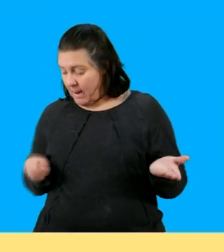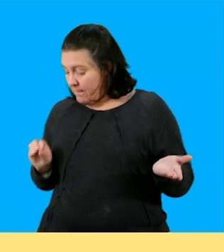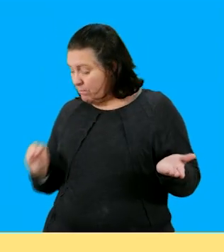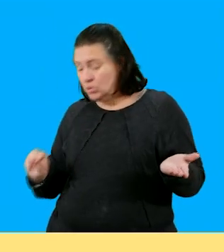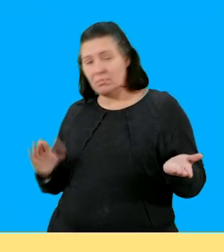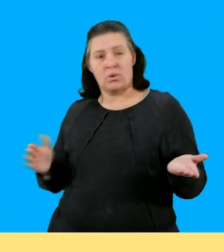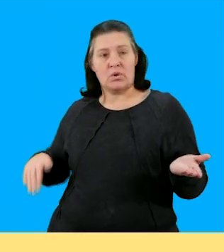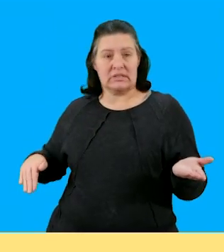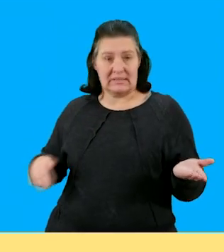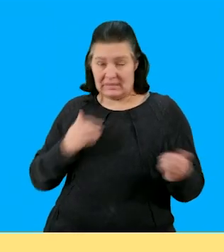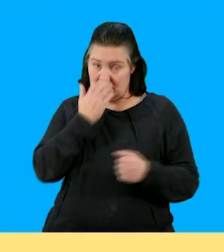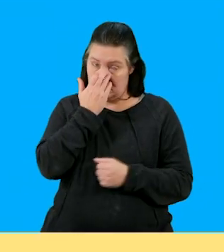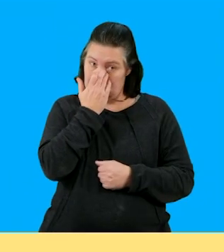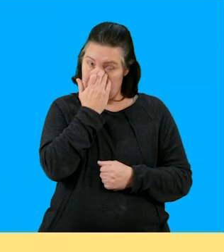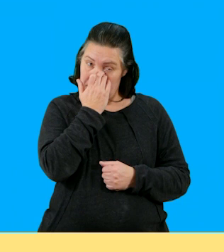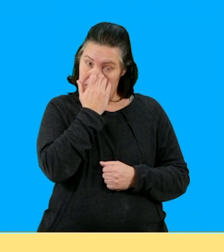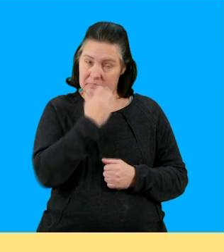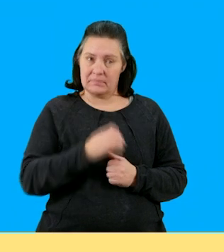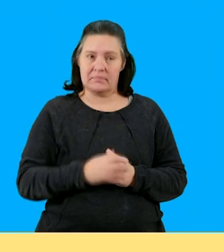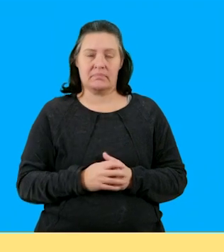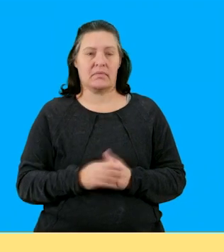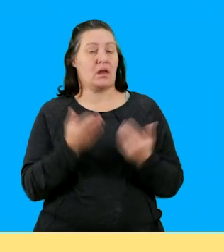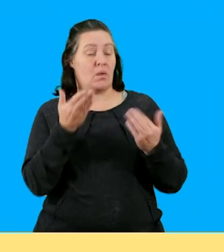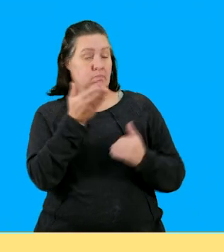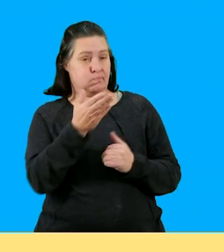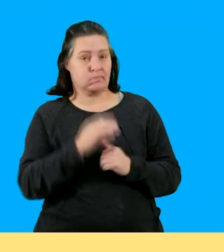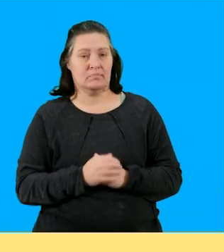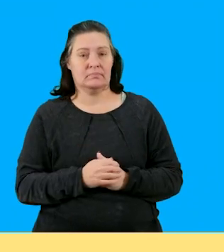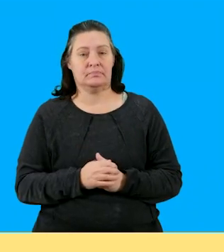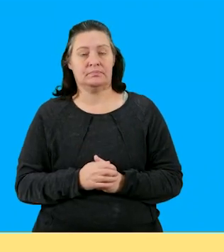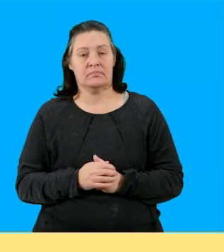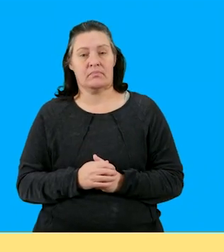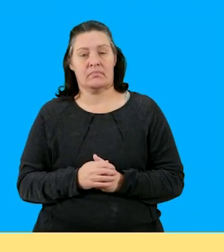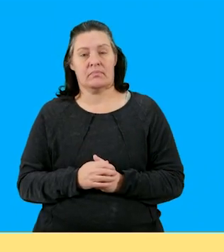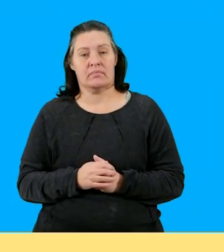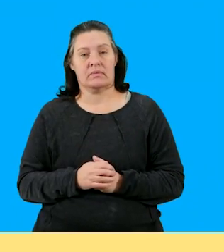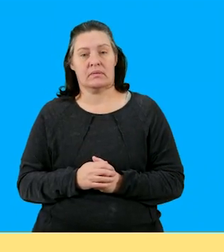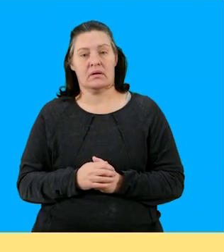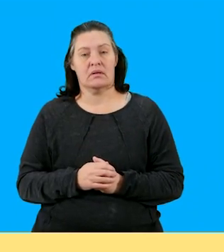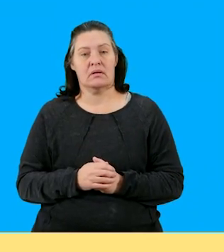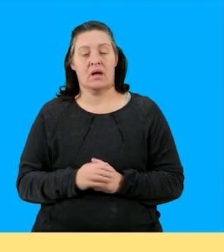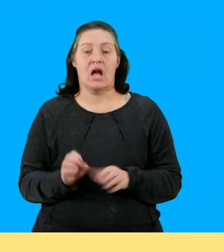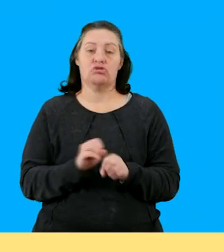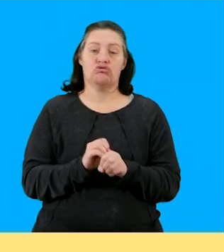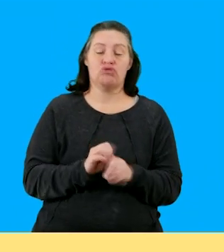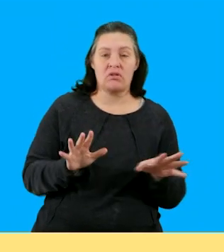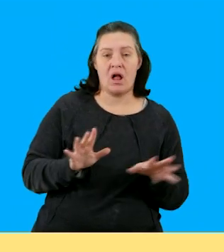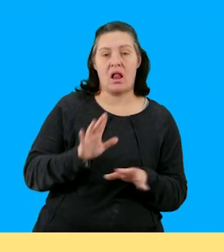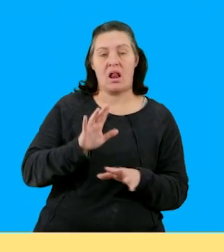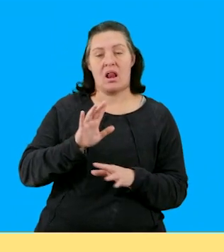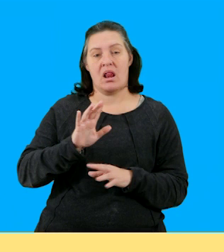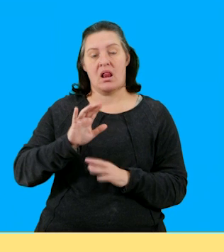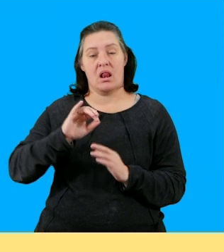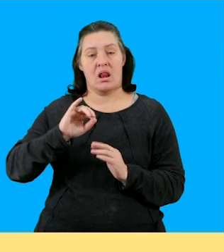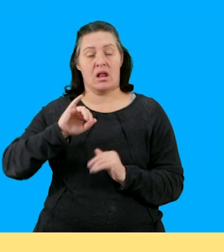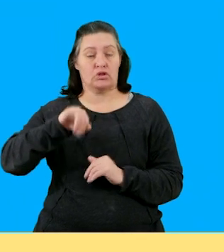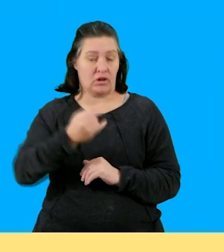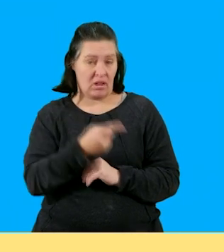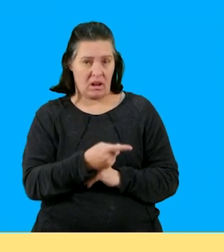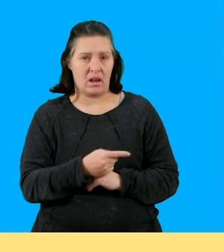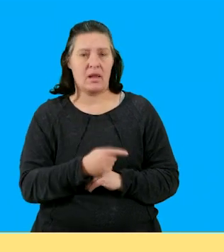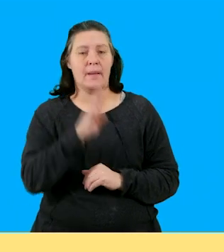count is less than the books stock balance, then we have a trading stock deficit. So